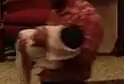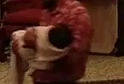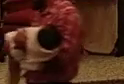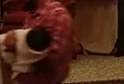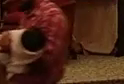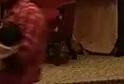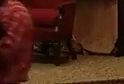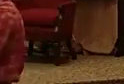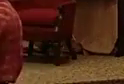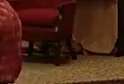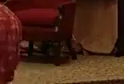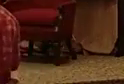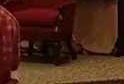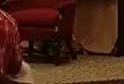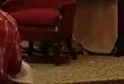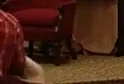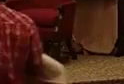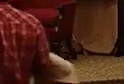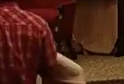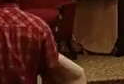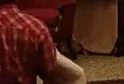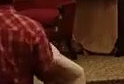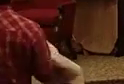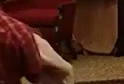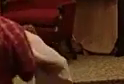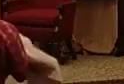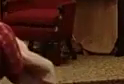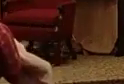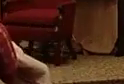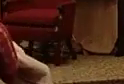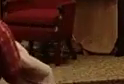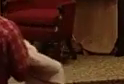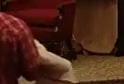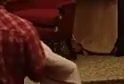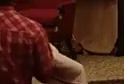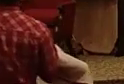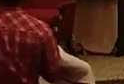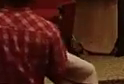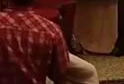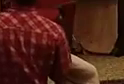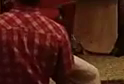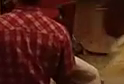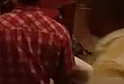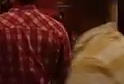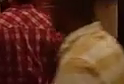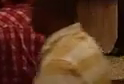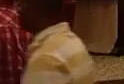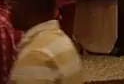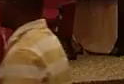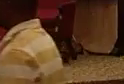tonight. Let's pray for them. Let's pray for them right now, my God.